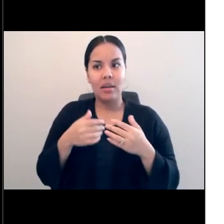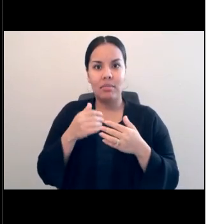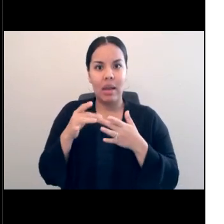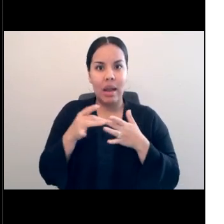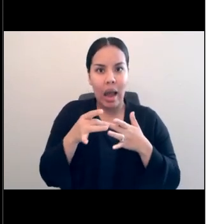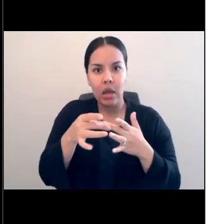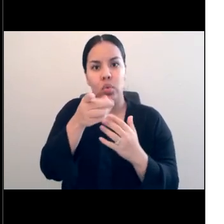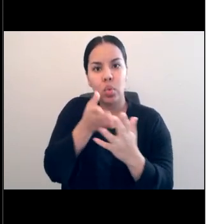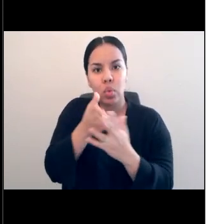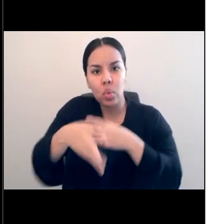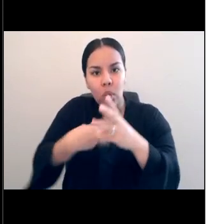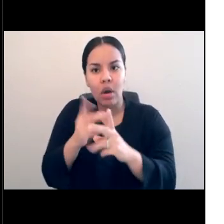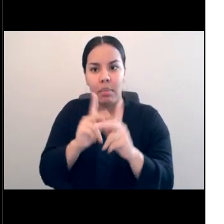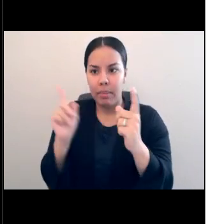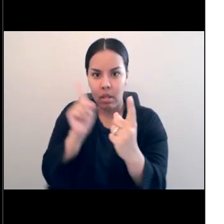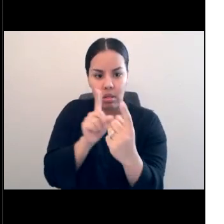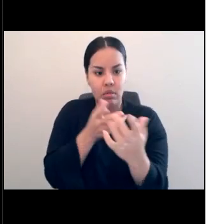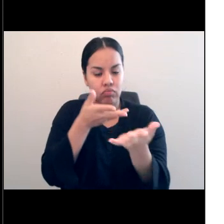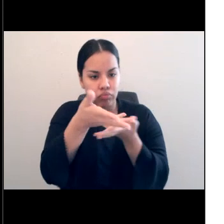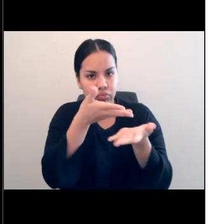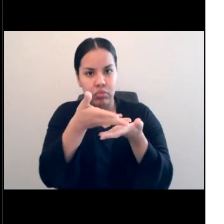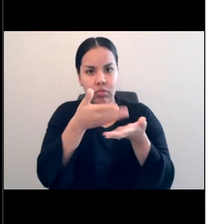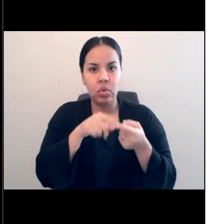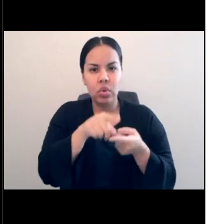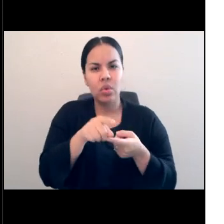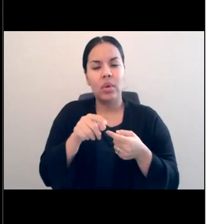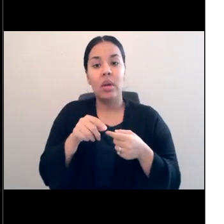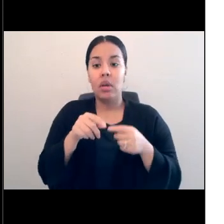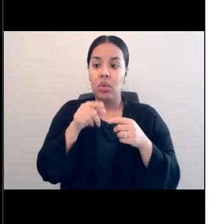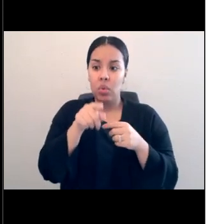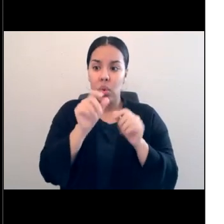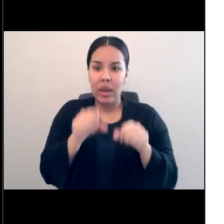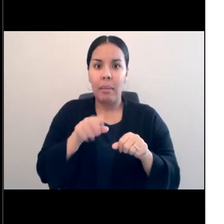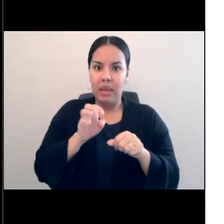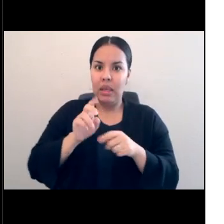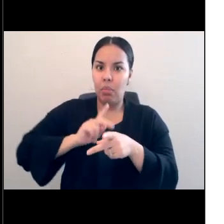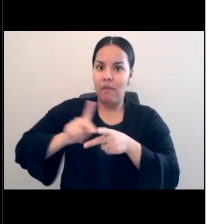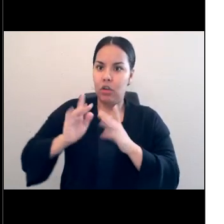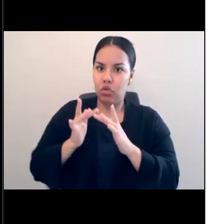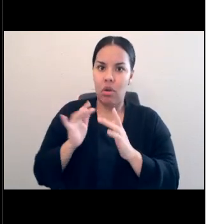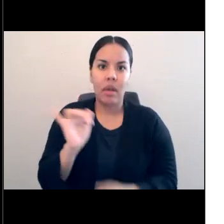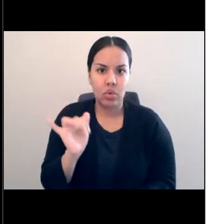you. Be the person who is also a professional when you're online.